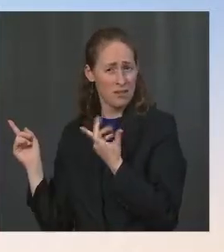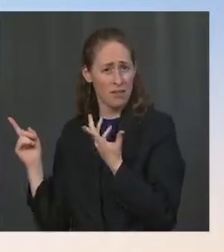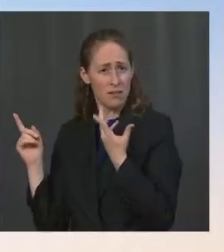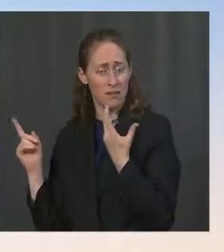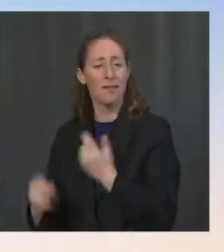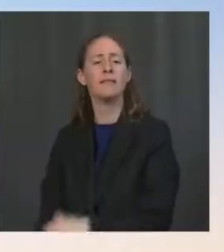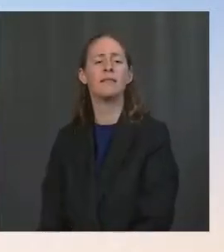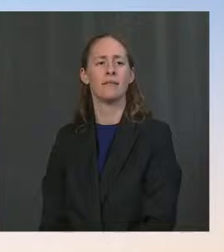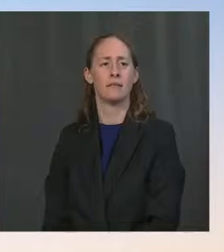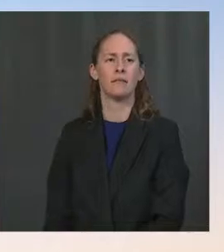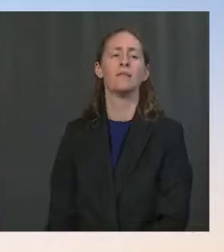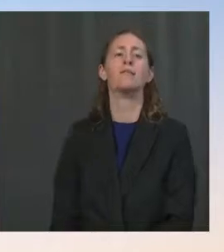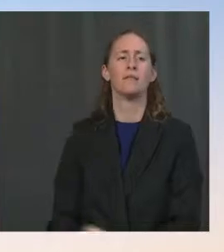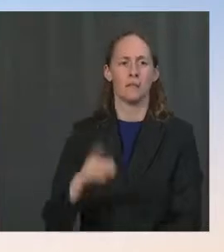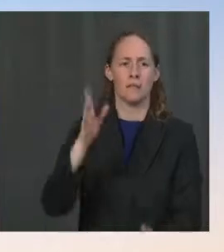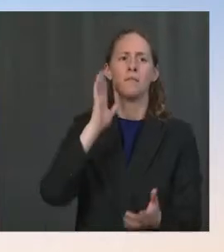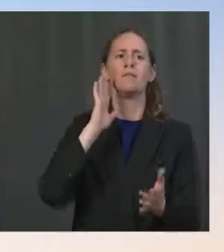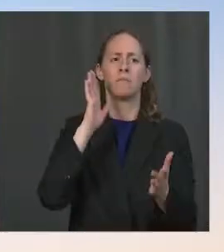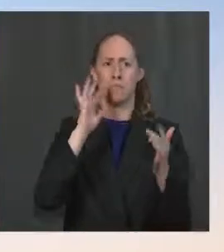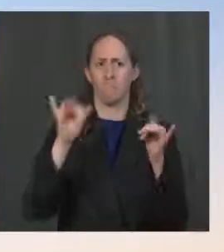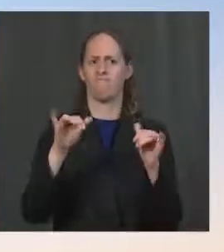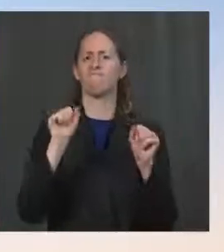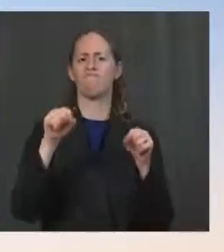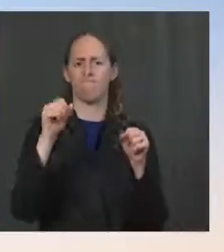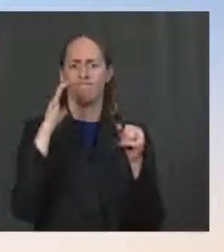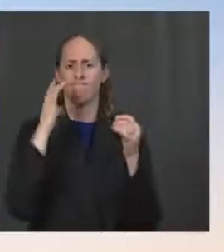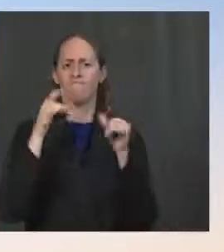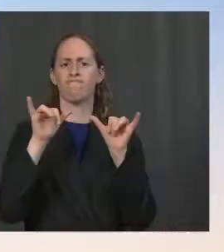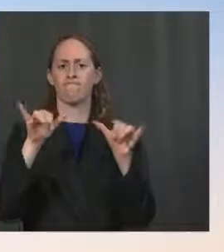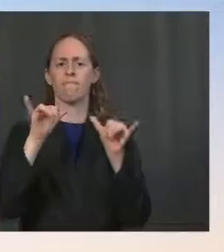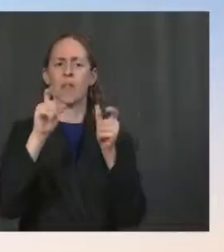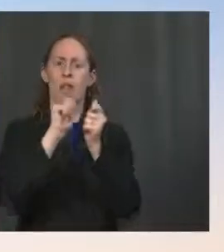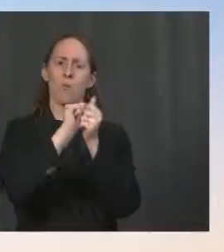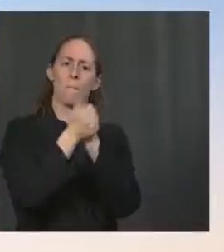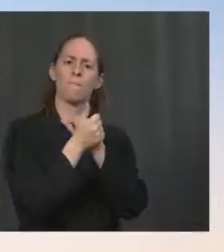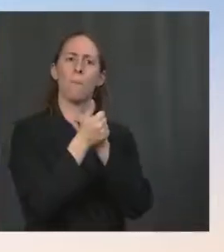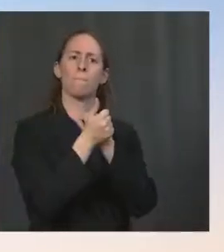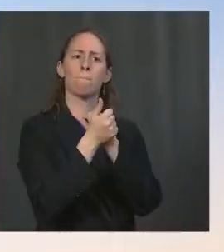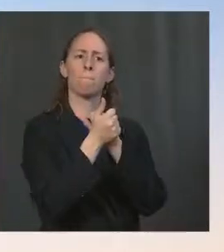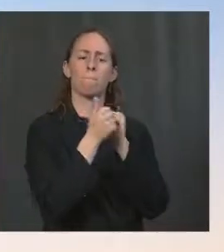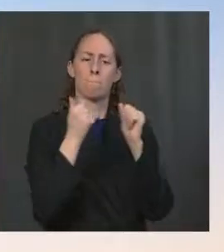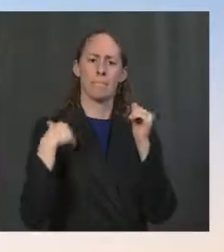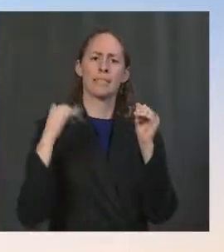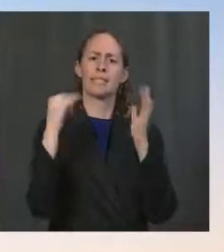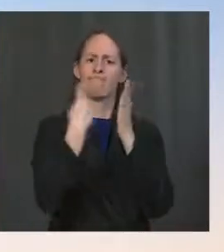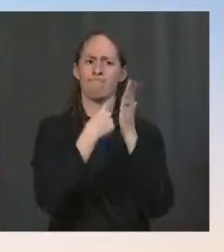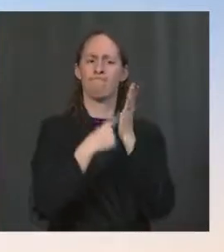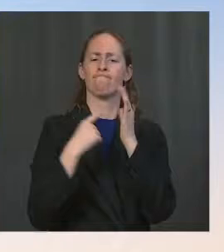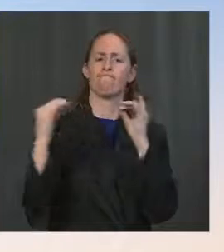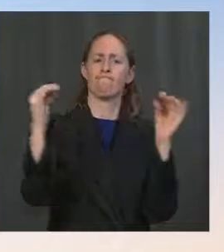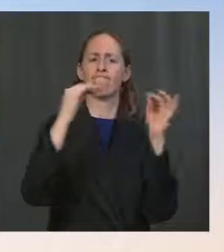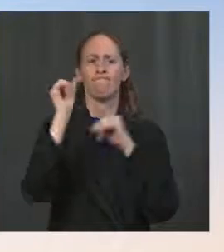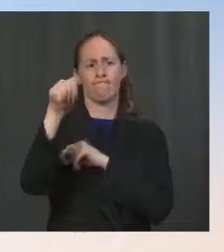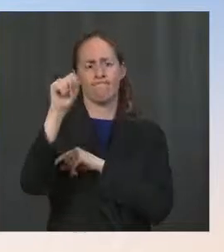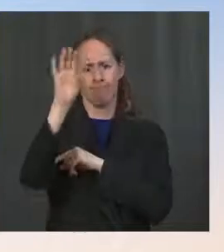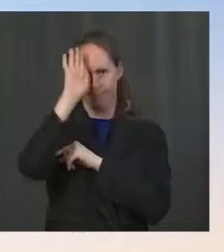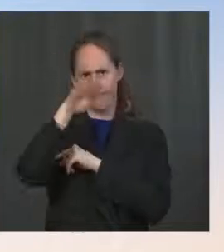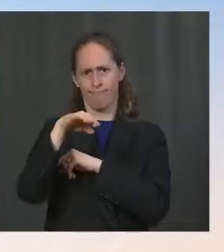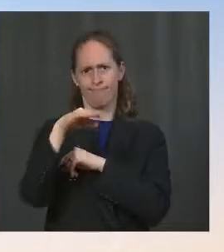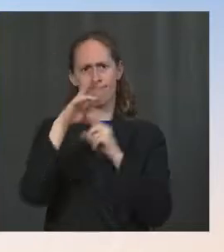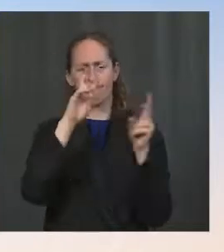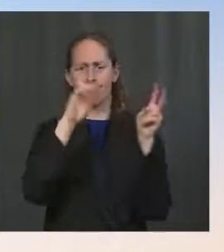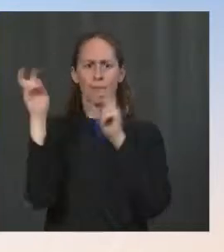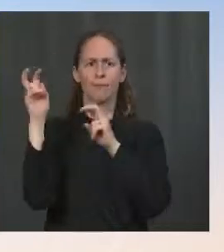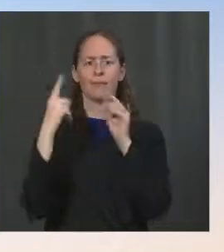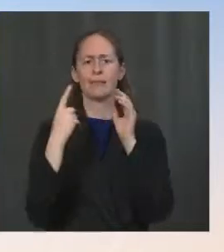court reform committee that has been meeting. It's a diverse group. They're considering a range of issues and topics, including what the future of the court looks